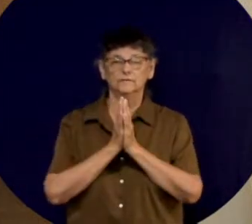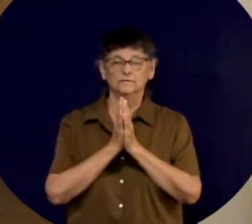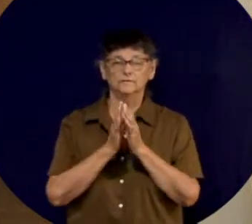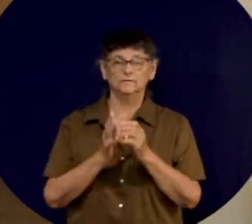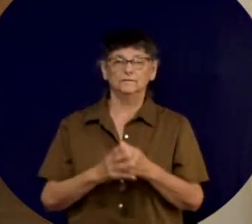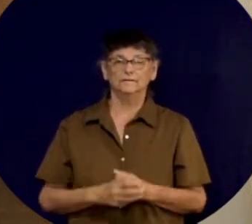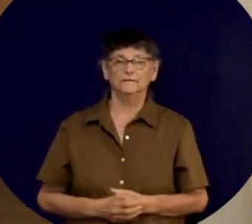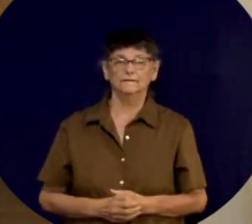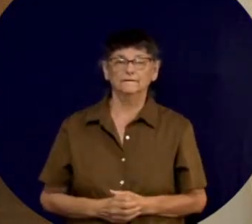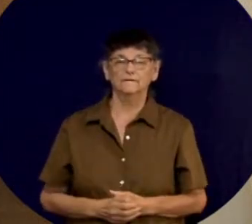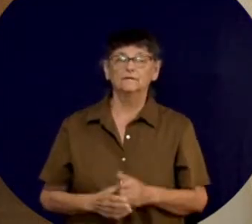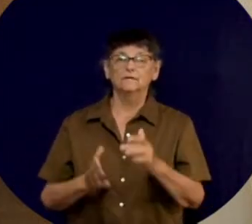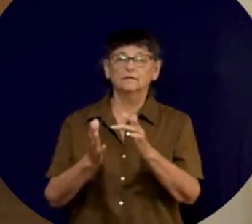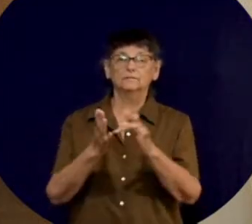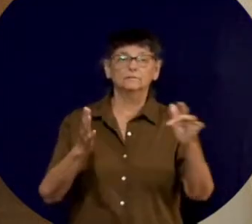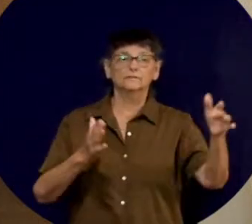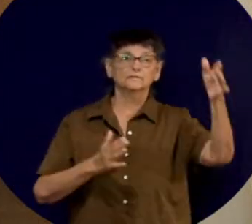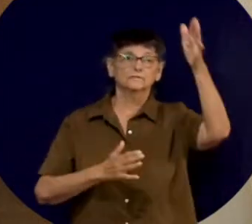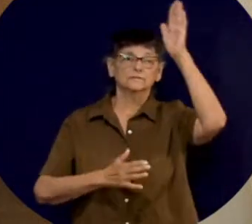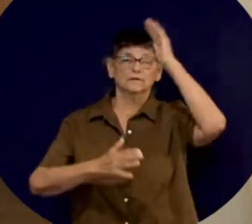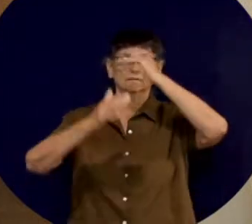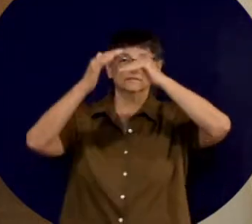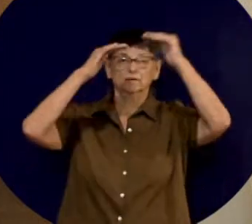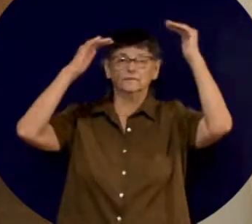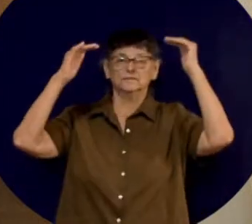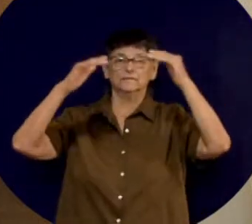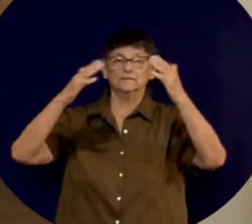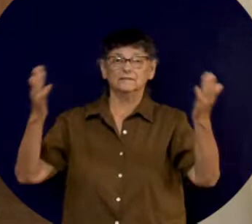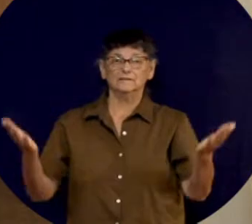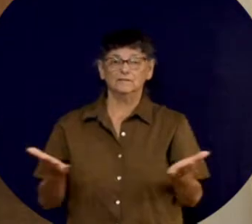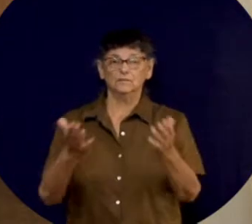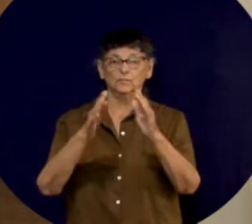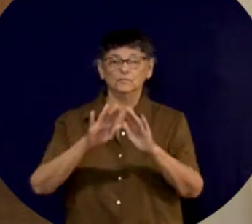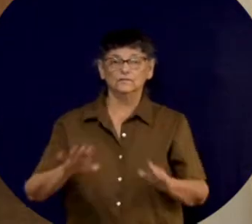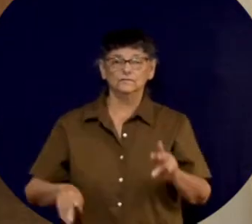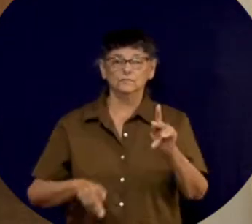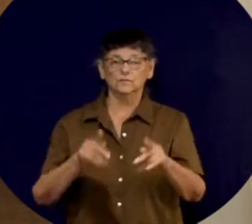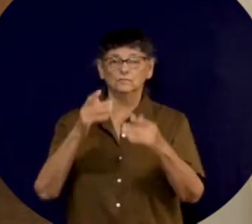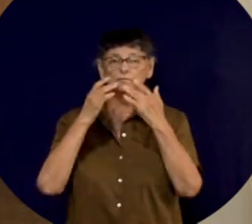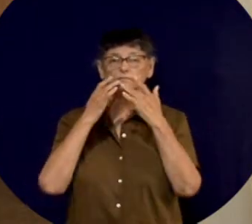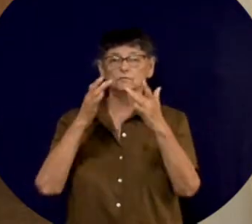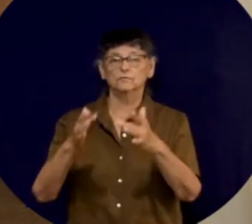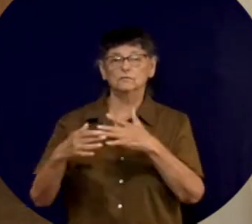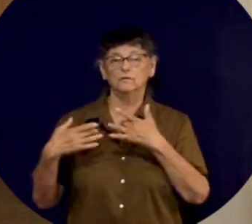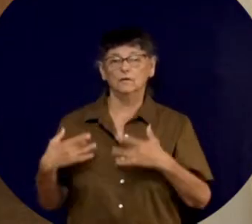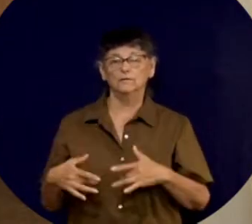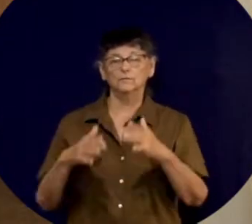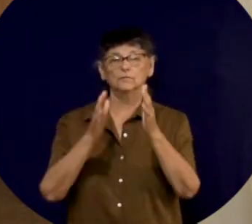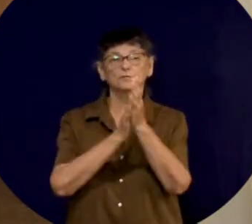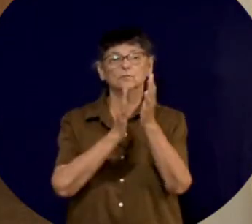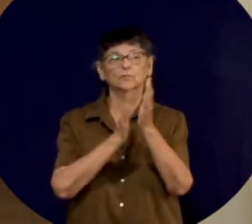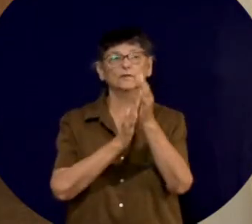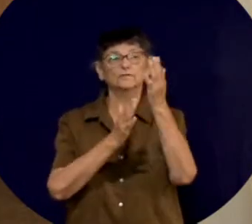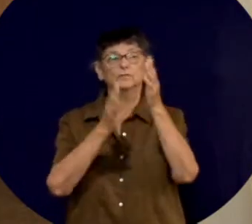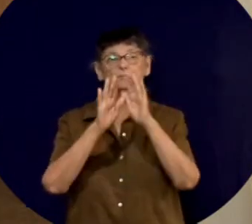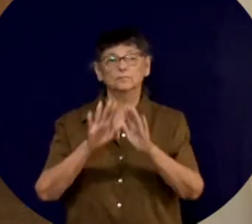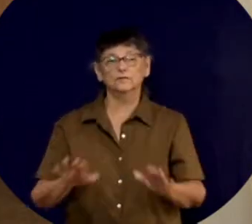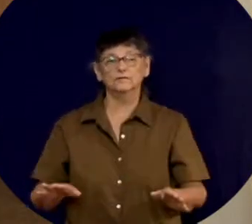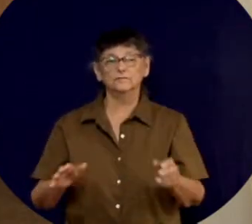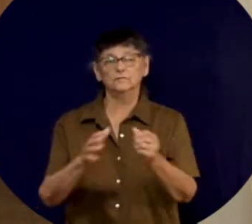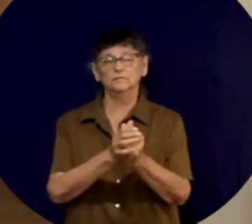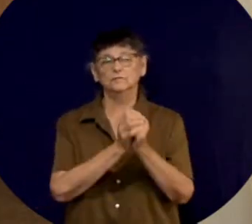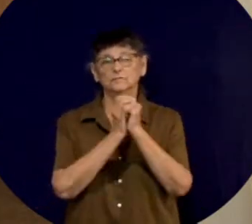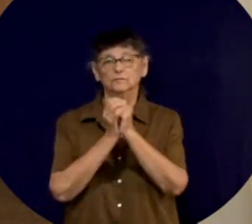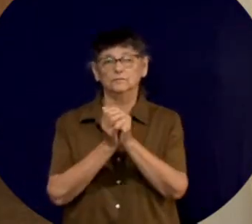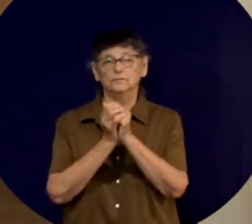Amen. Glory to God in the highest, and on earth peace to people of goodwill. We praise you, we bless you, we